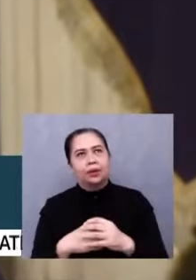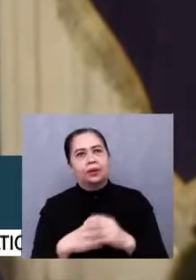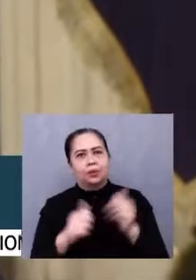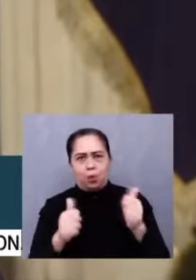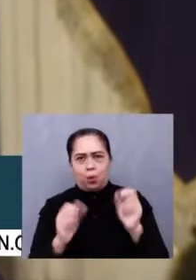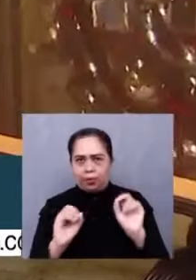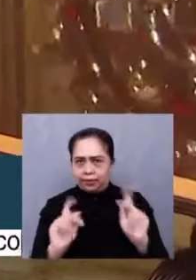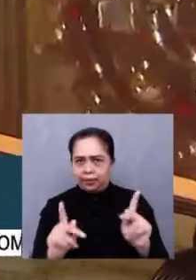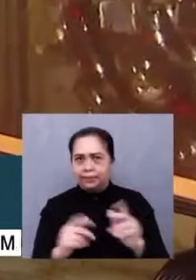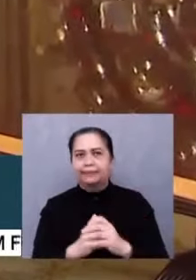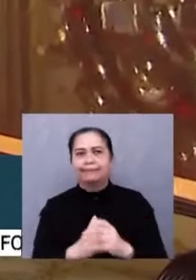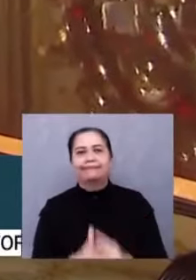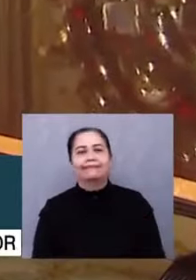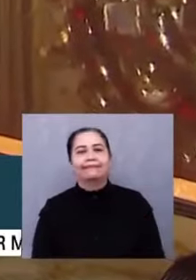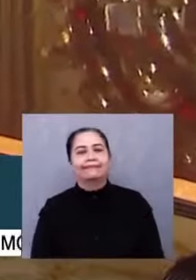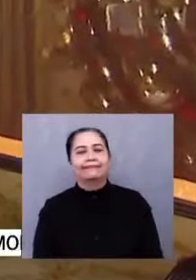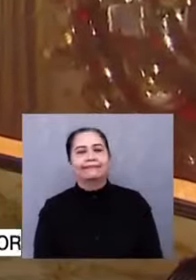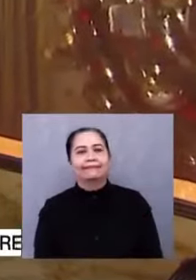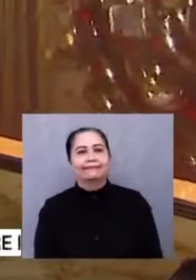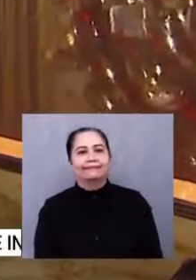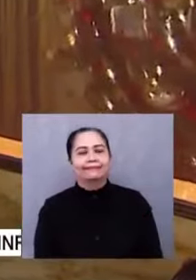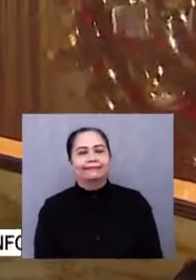view.